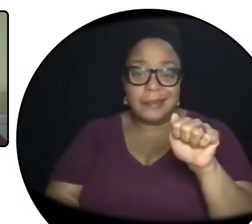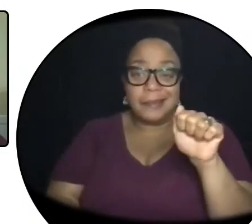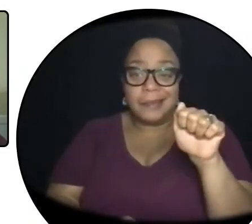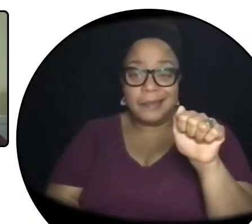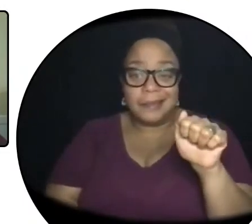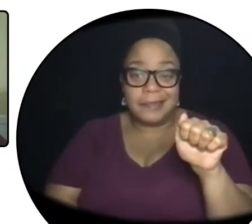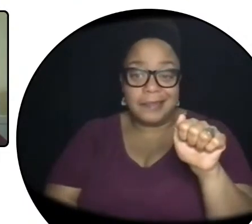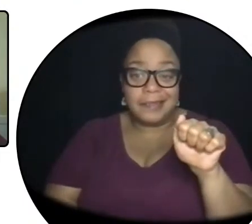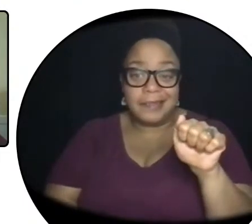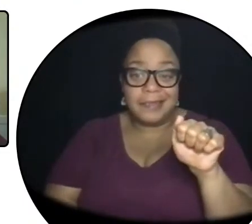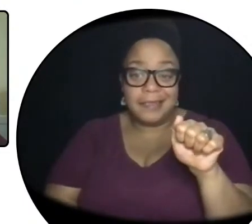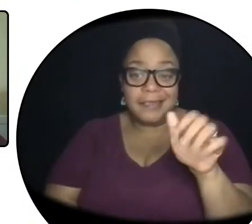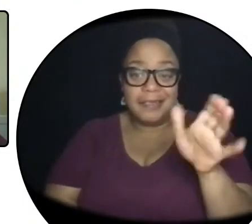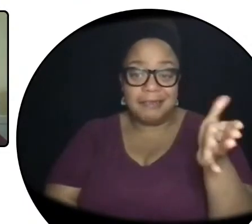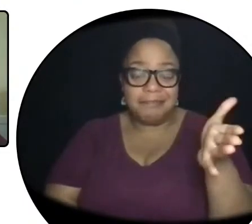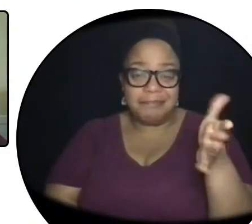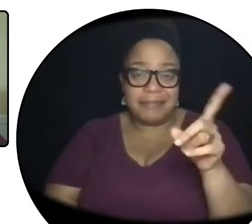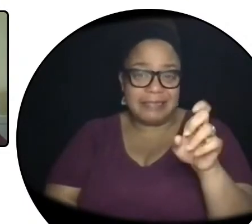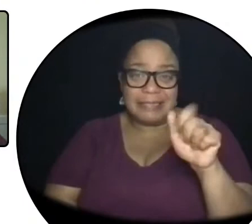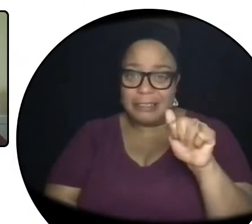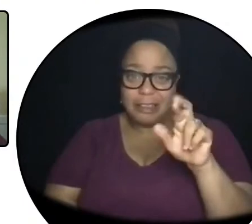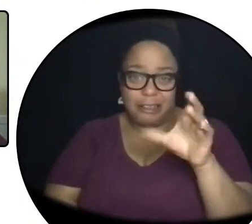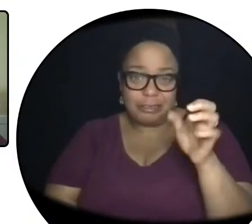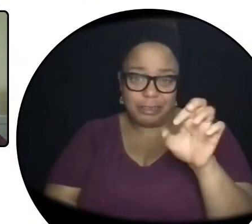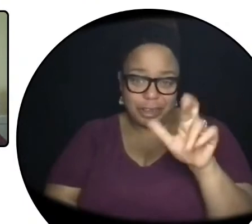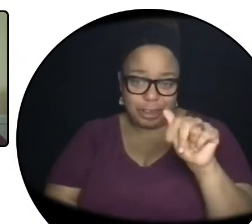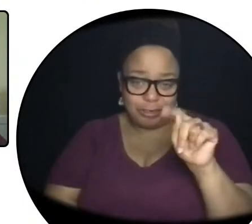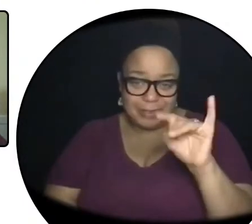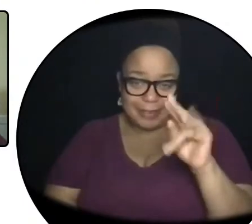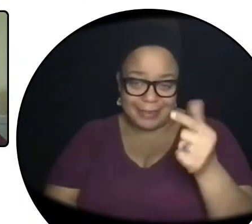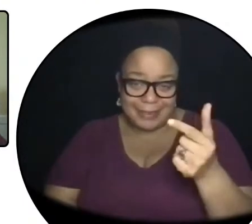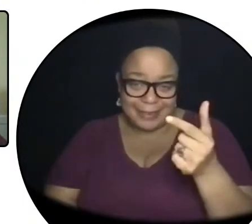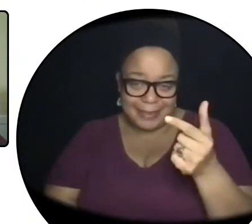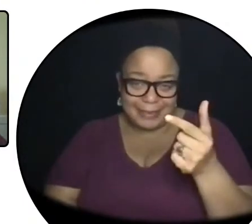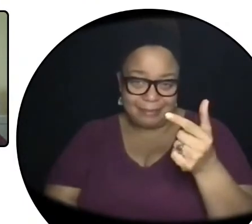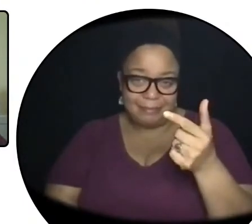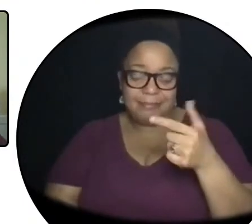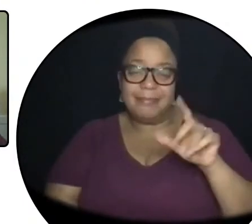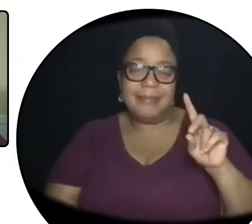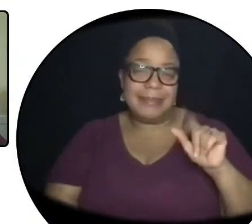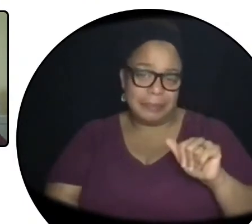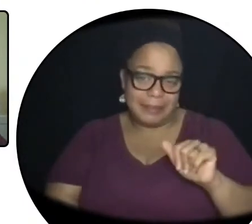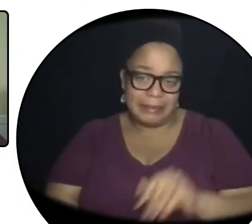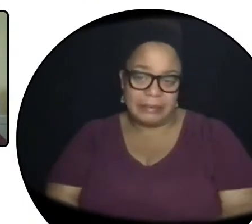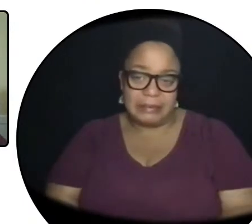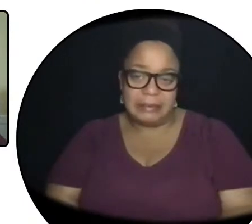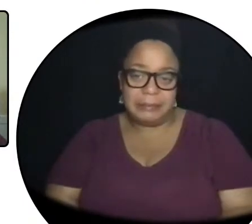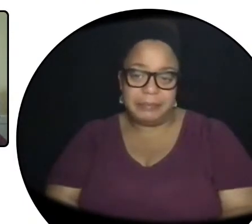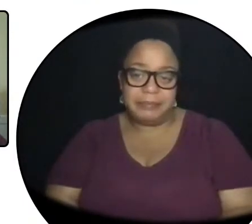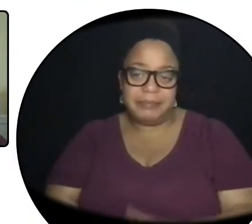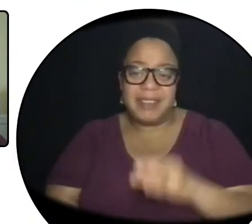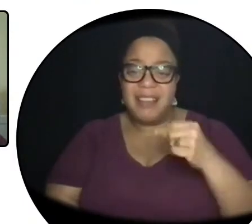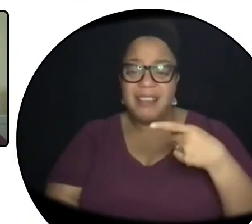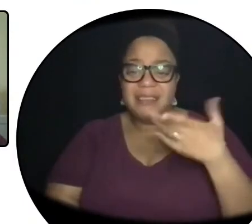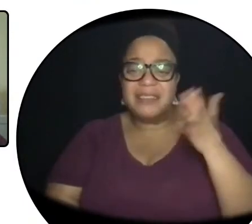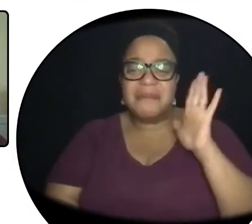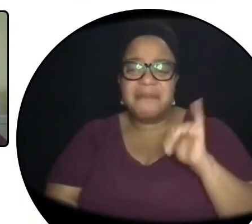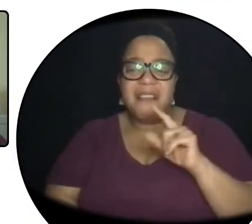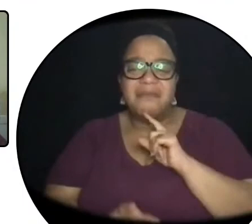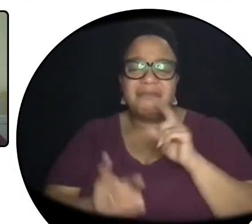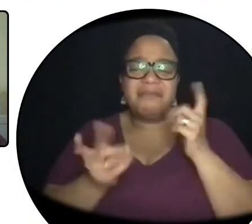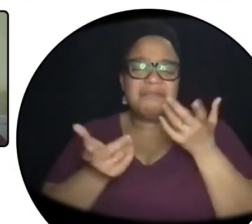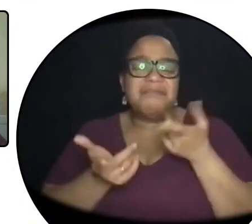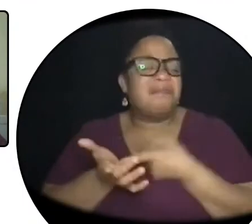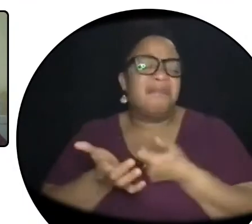the disabled community has struggled against, and sometimes successfully, against